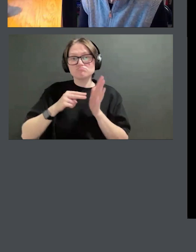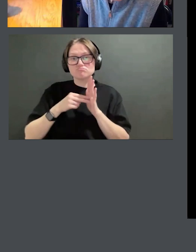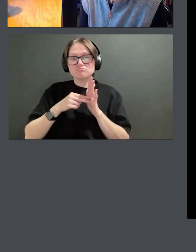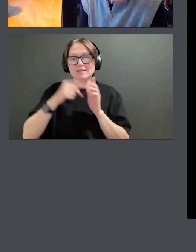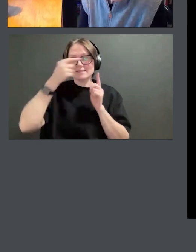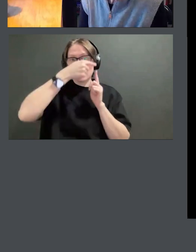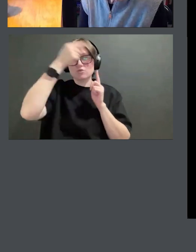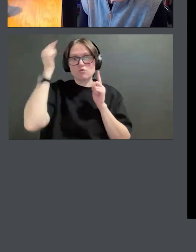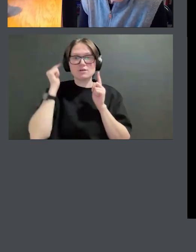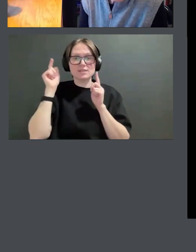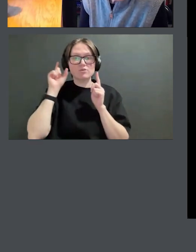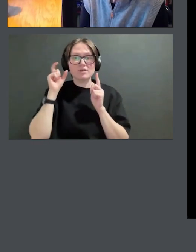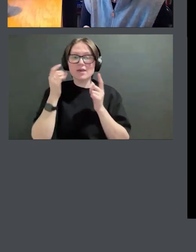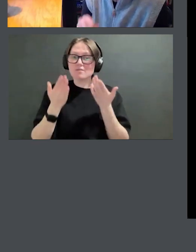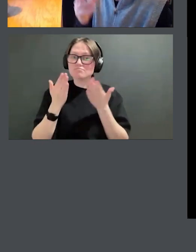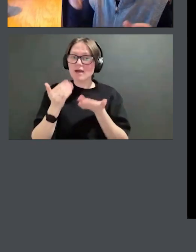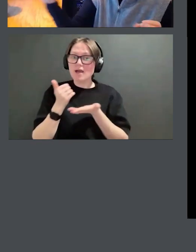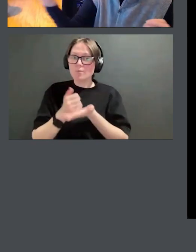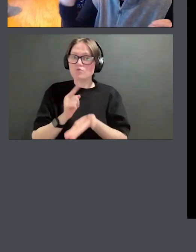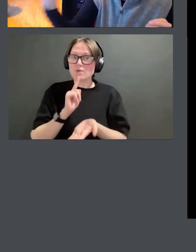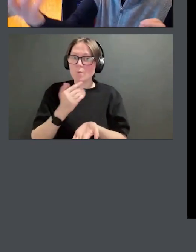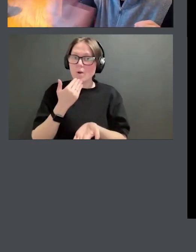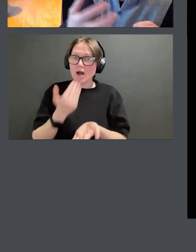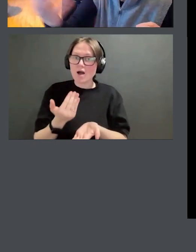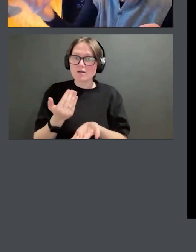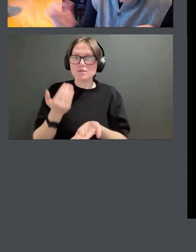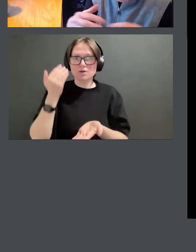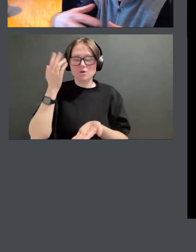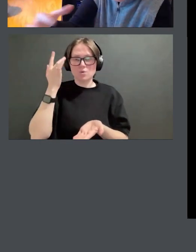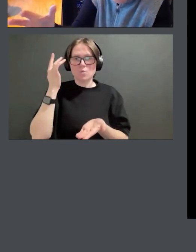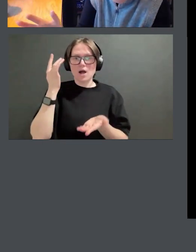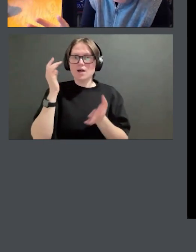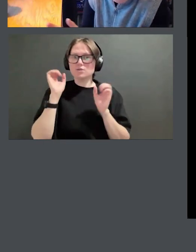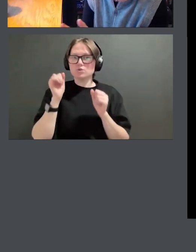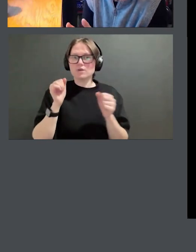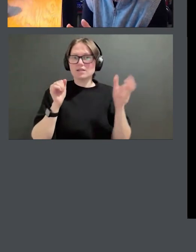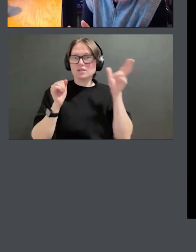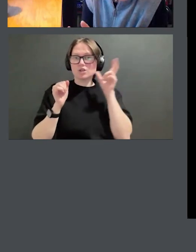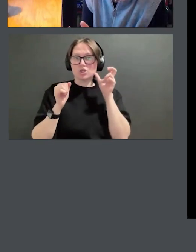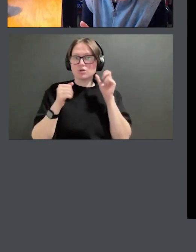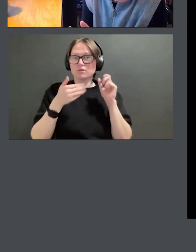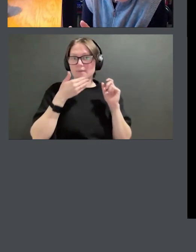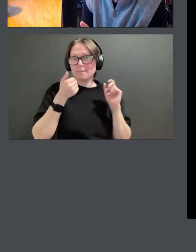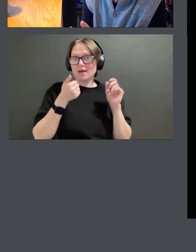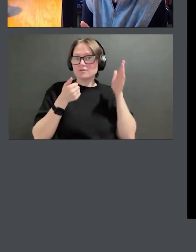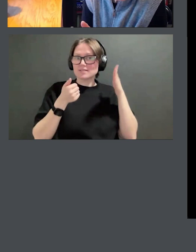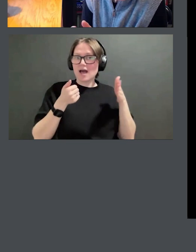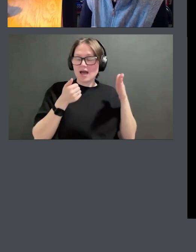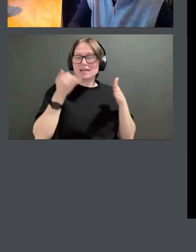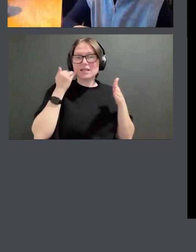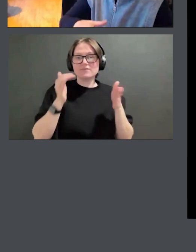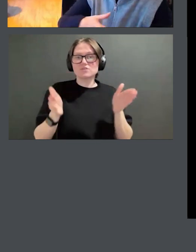serve you very well, because you can hear things coming from your better side if it's in a small group setting.